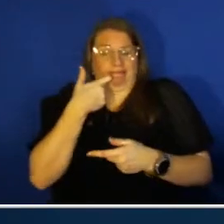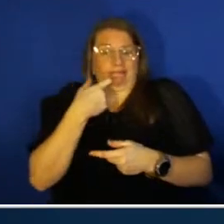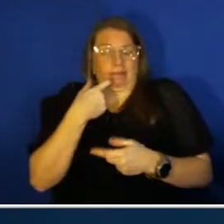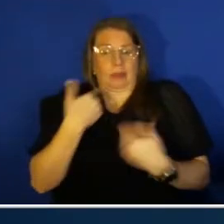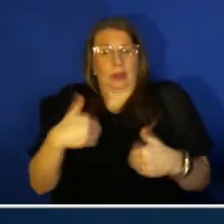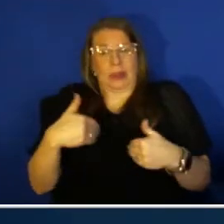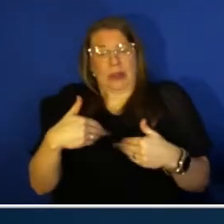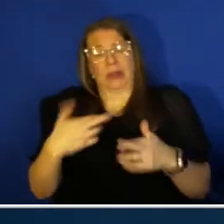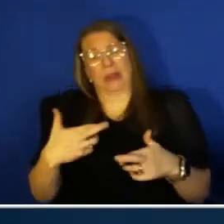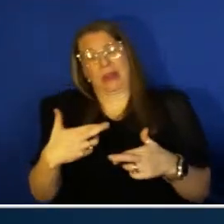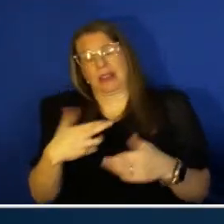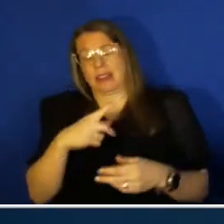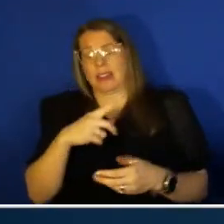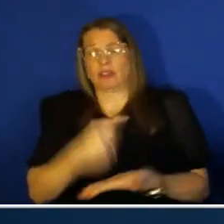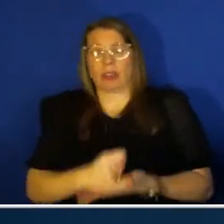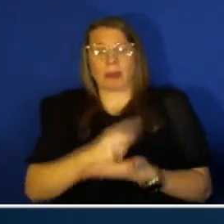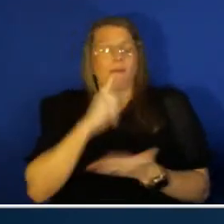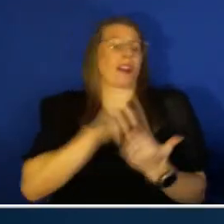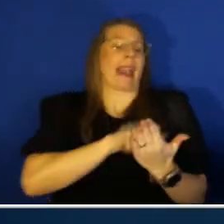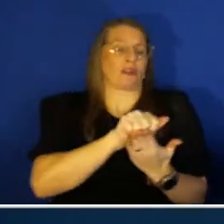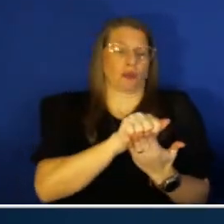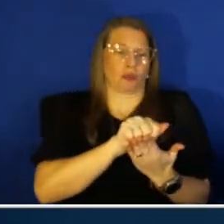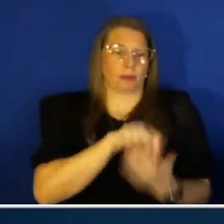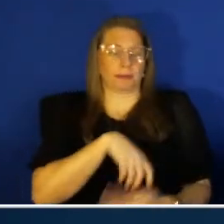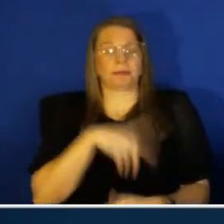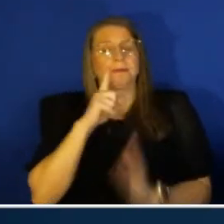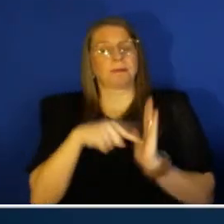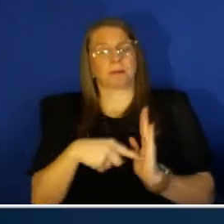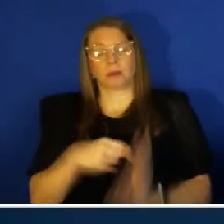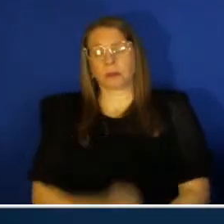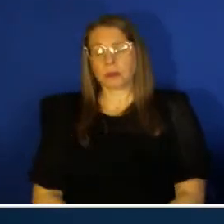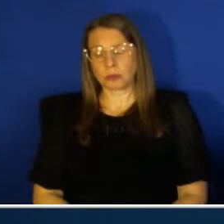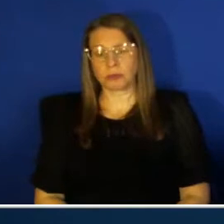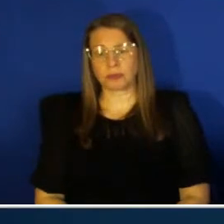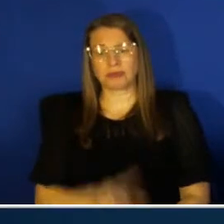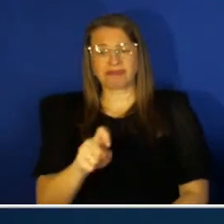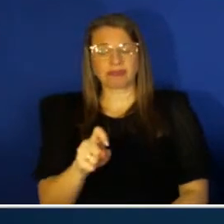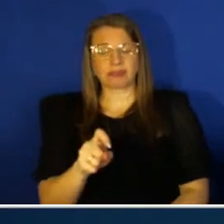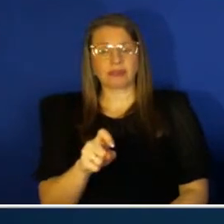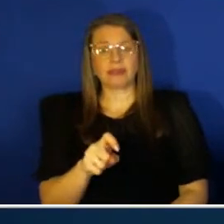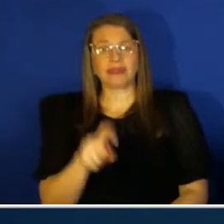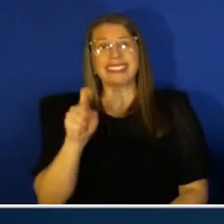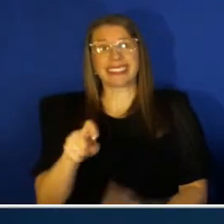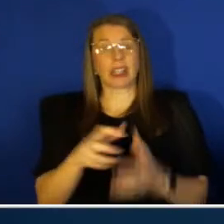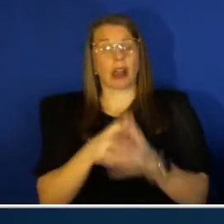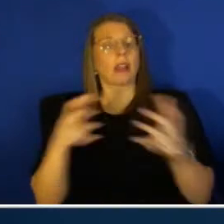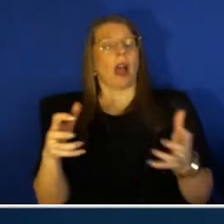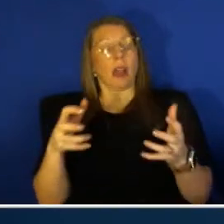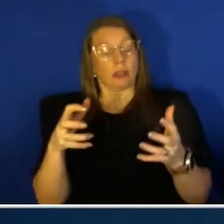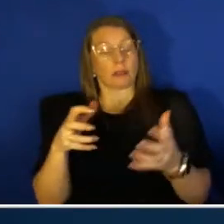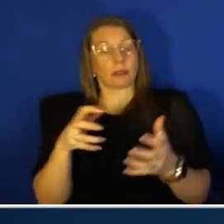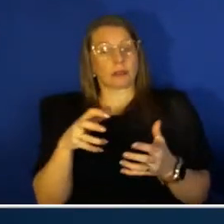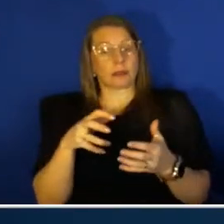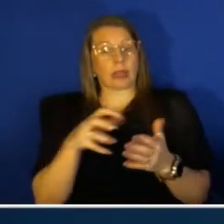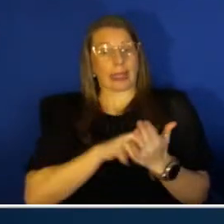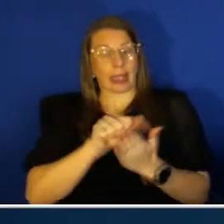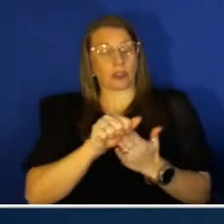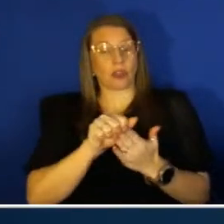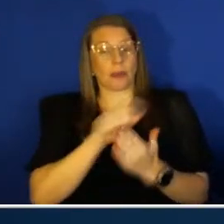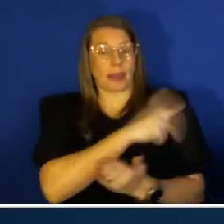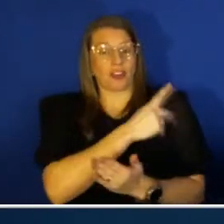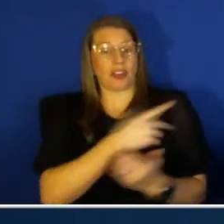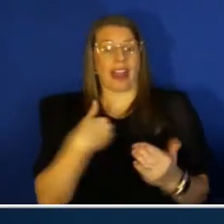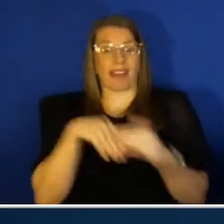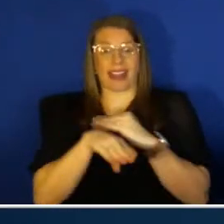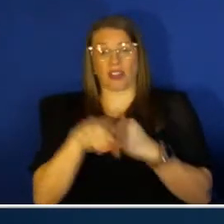in cancer, for example, and we really need a lot of cancer patients to have the good access to this option. And in